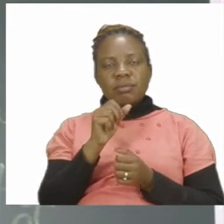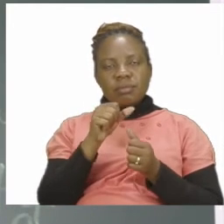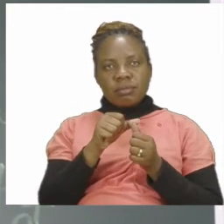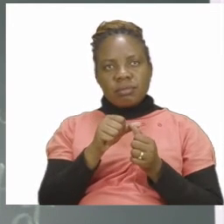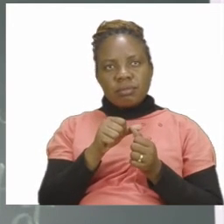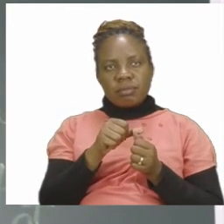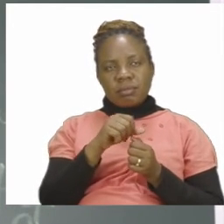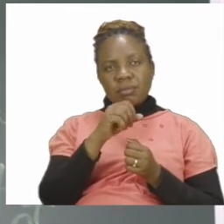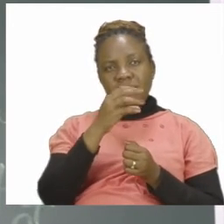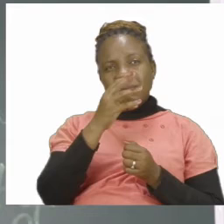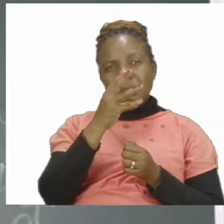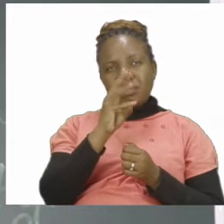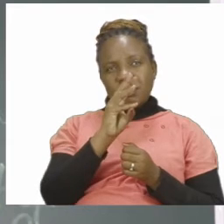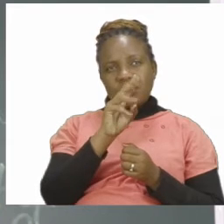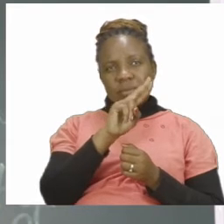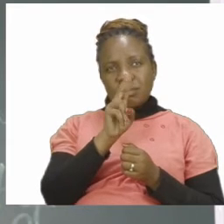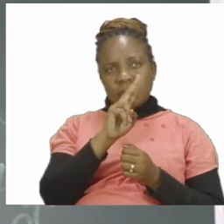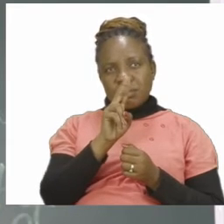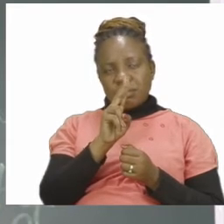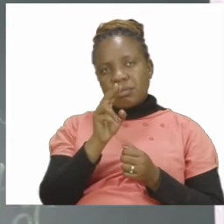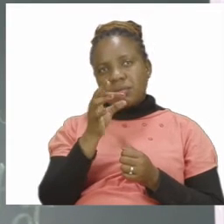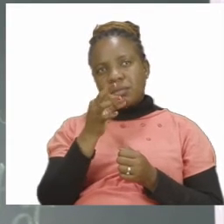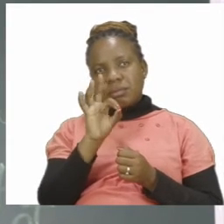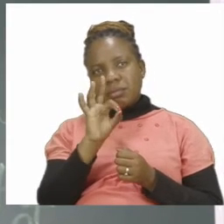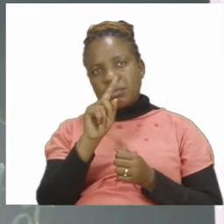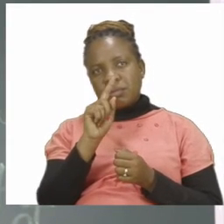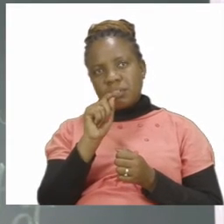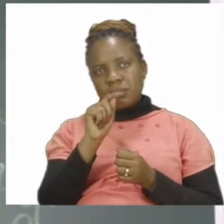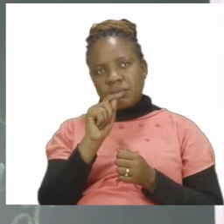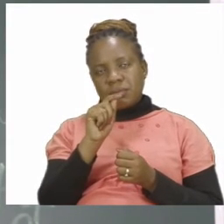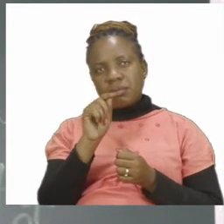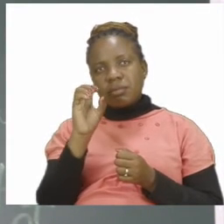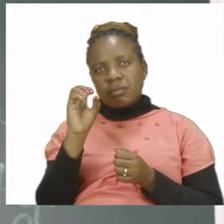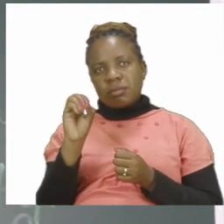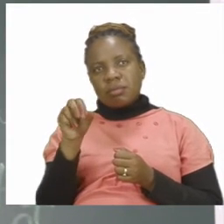tens, 0 units. Let's break it down.